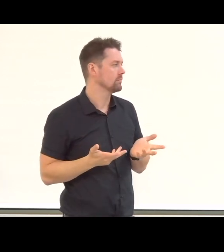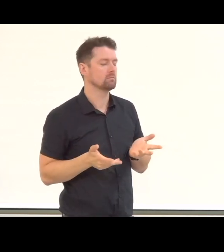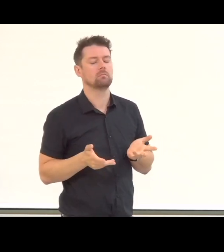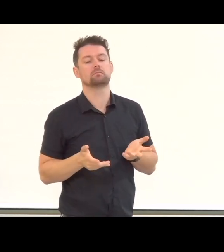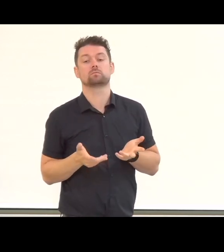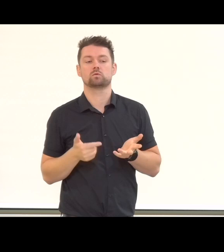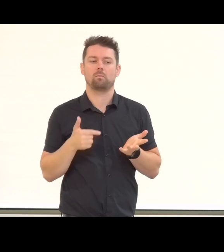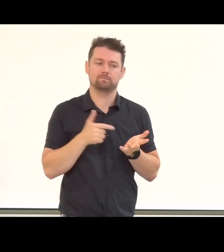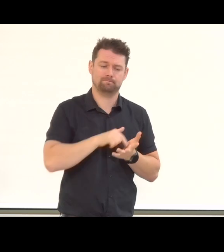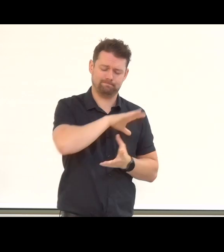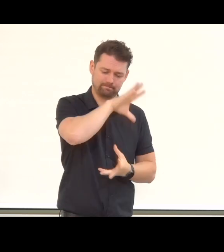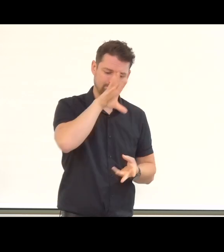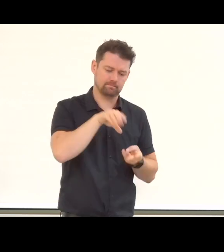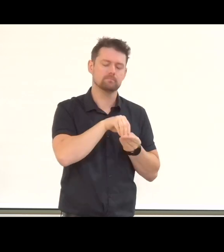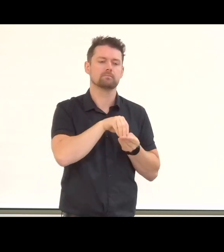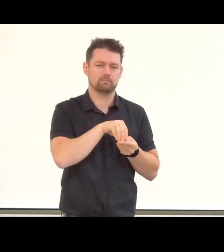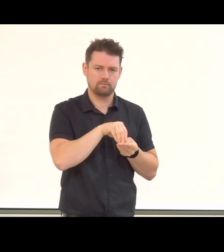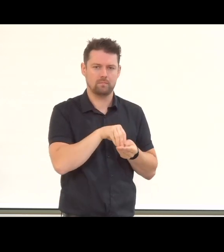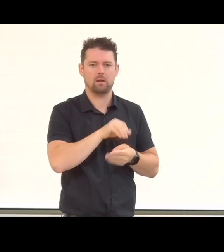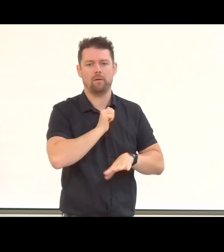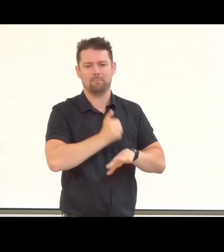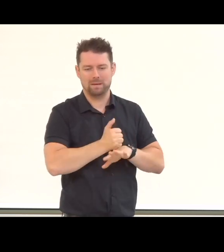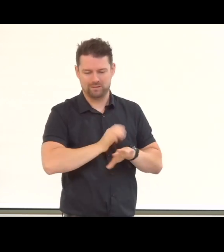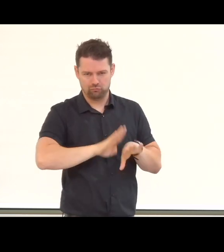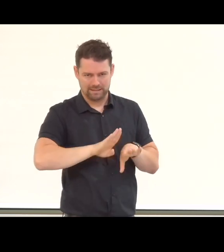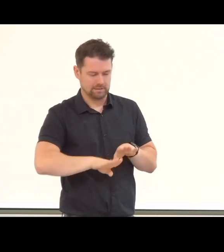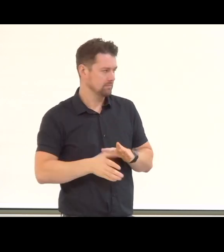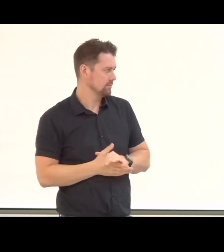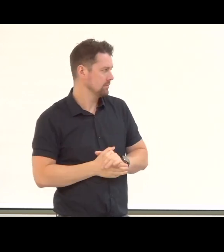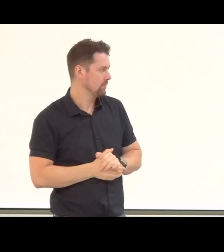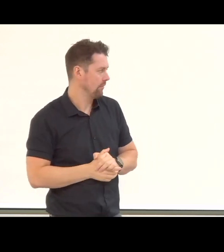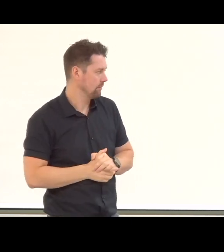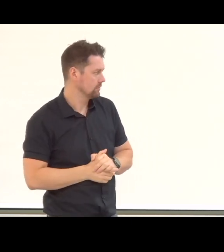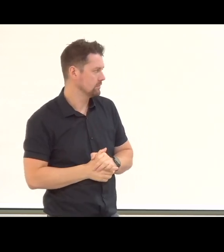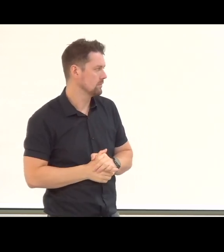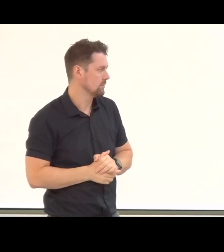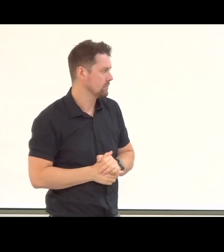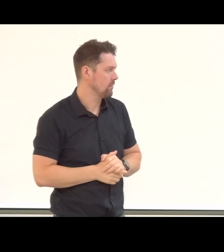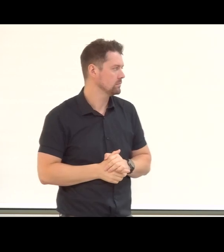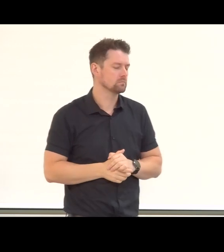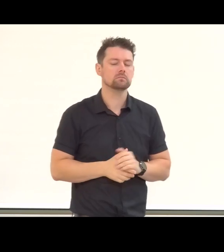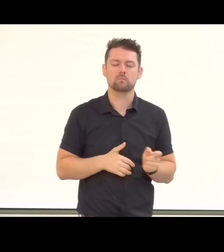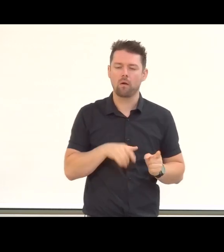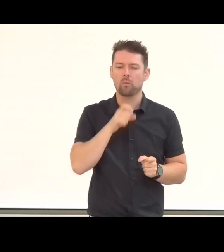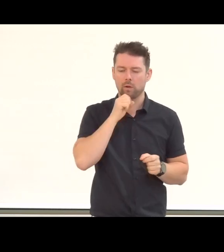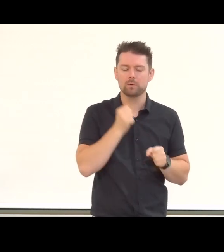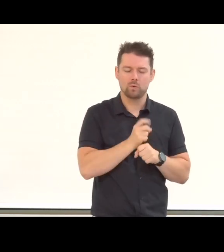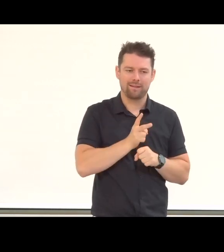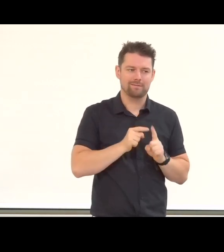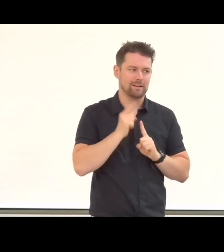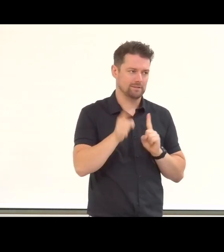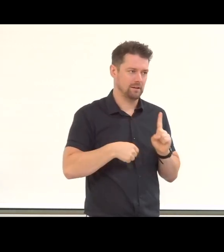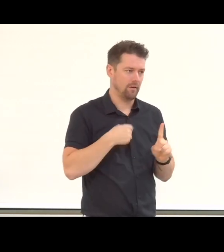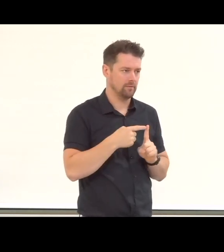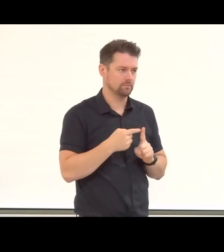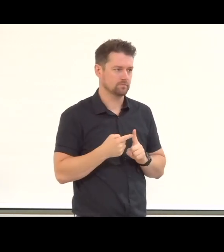this comes all together in the AMBT, Analogue Mission Basic Training. And yes, we're planning to do this again next year, starting